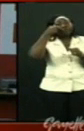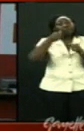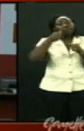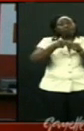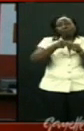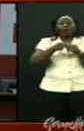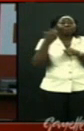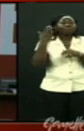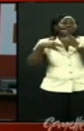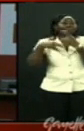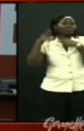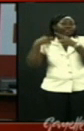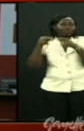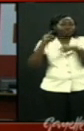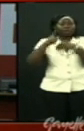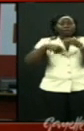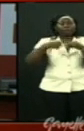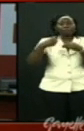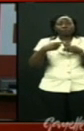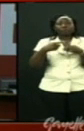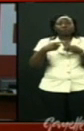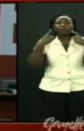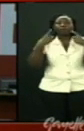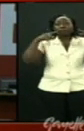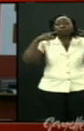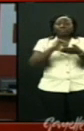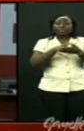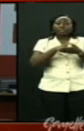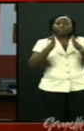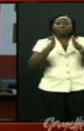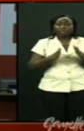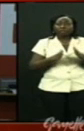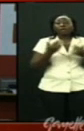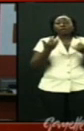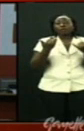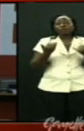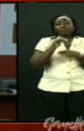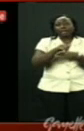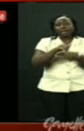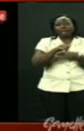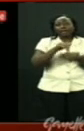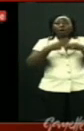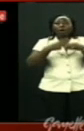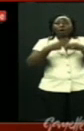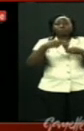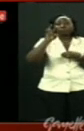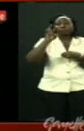art form. Tonight, Dennis Franklin Williams, the Merchant.